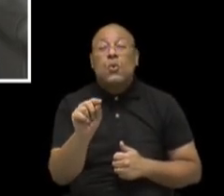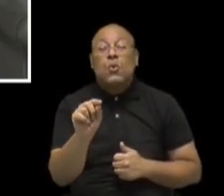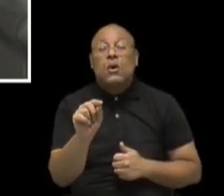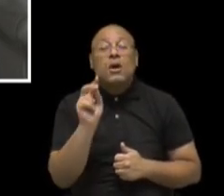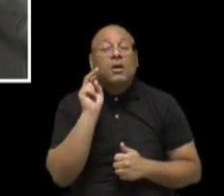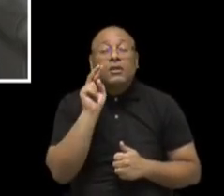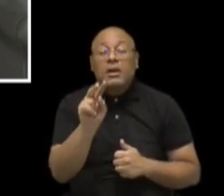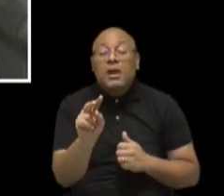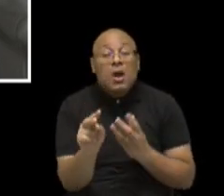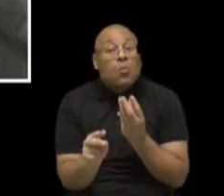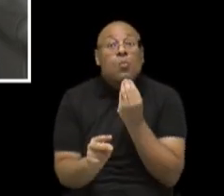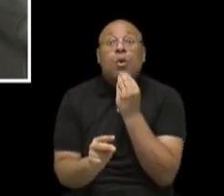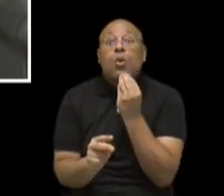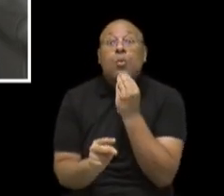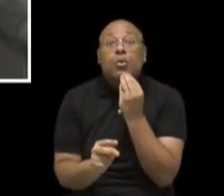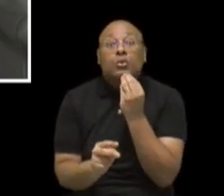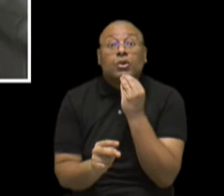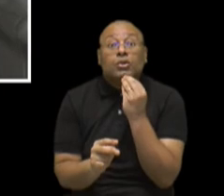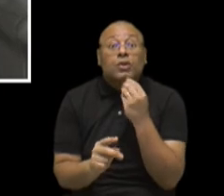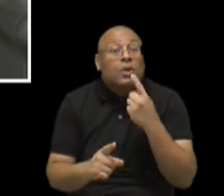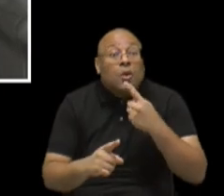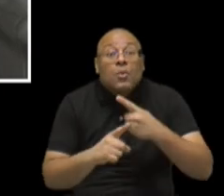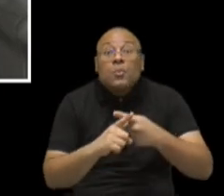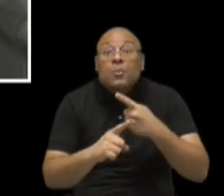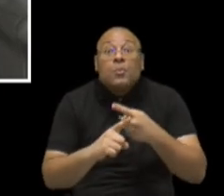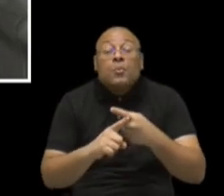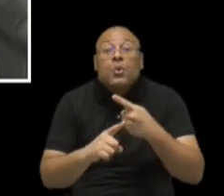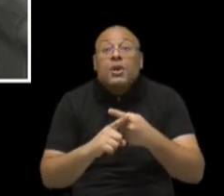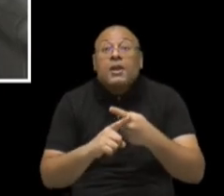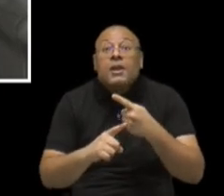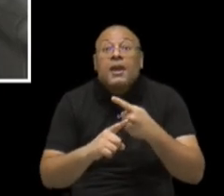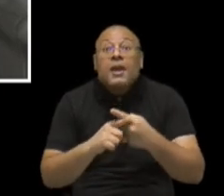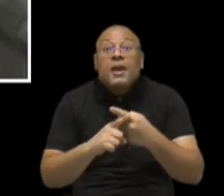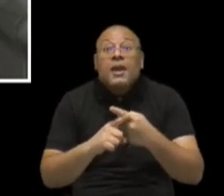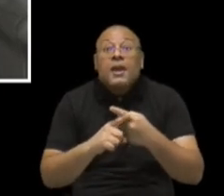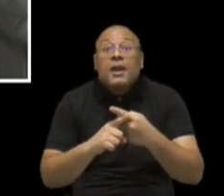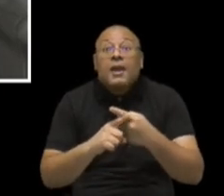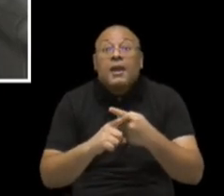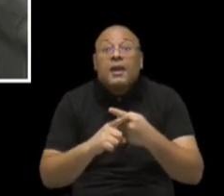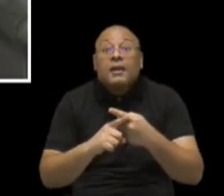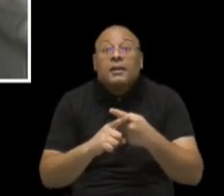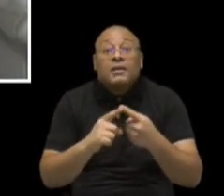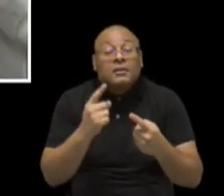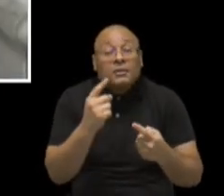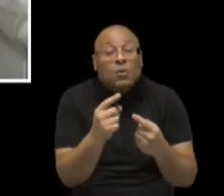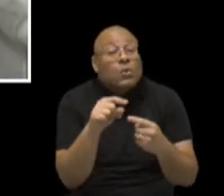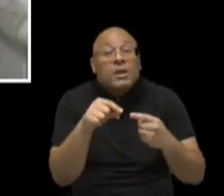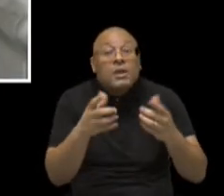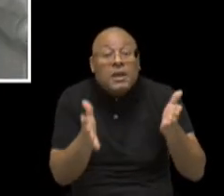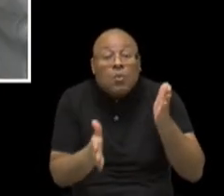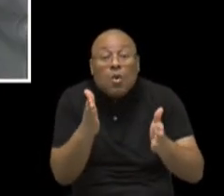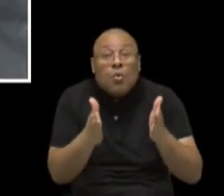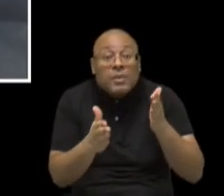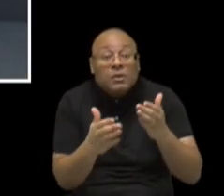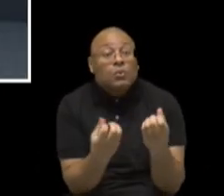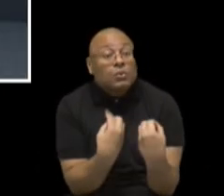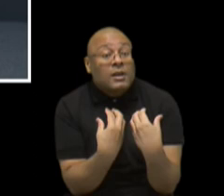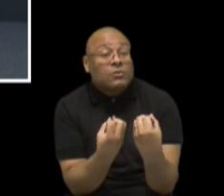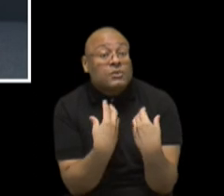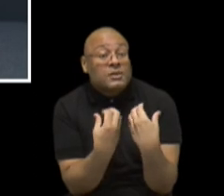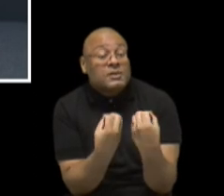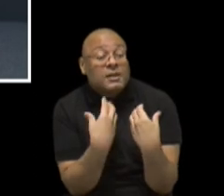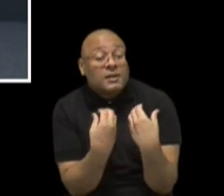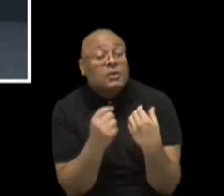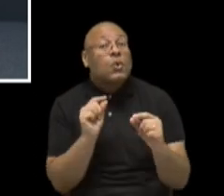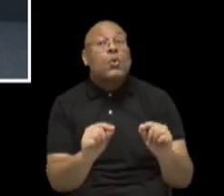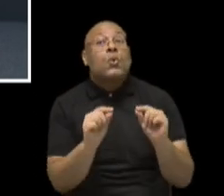an opportunity, see why this came and what is it trying to tell us. And what did you listen? What